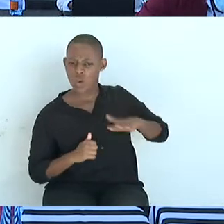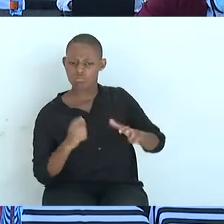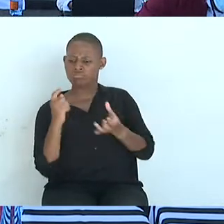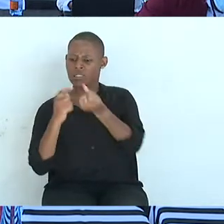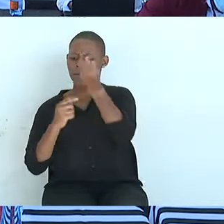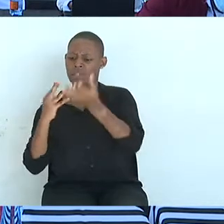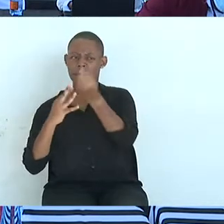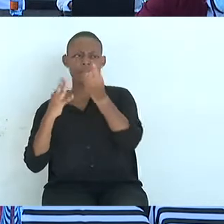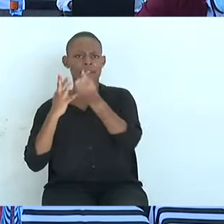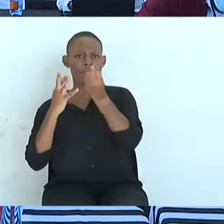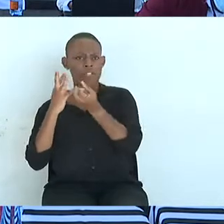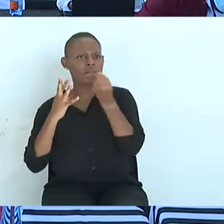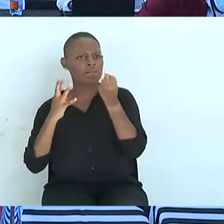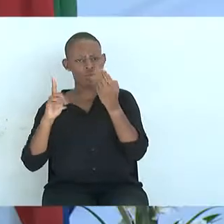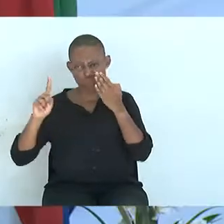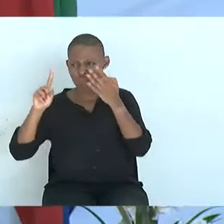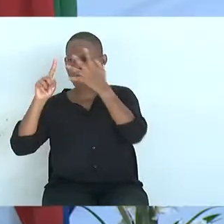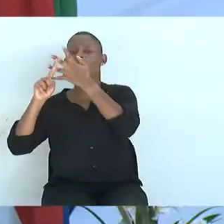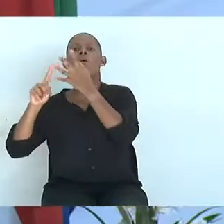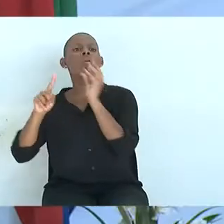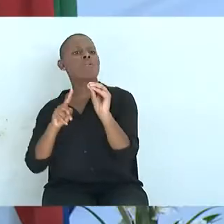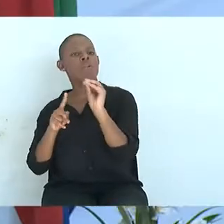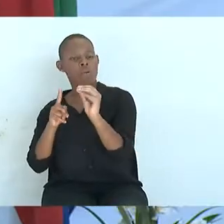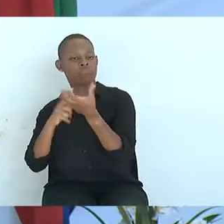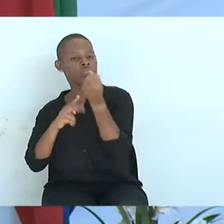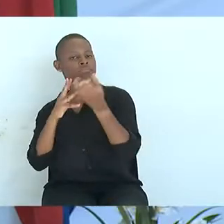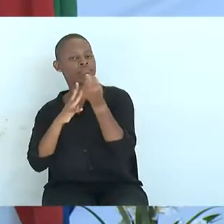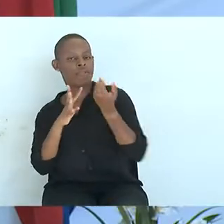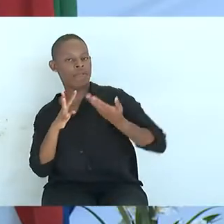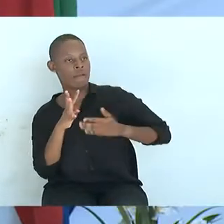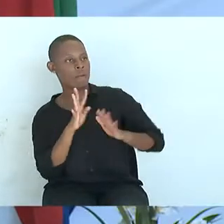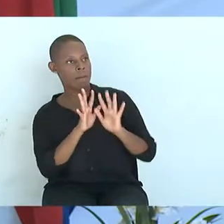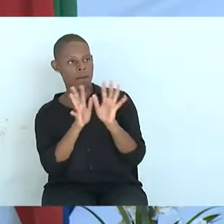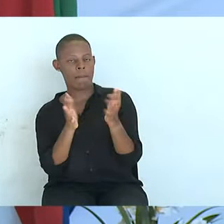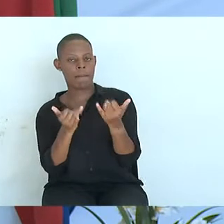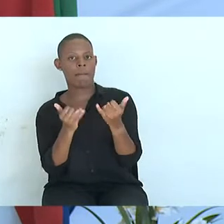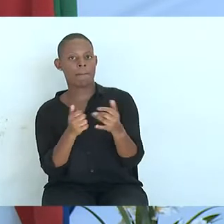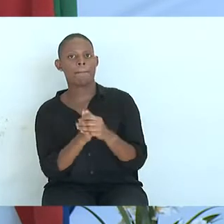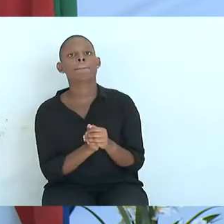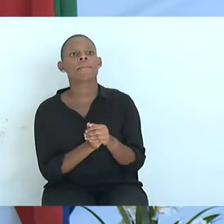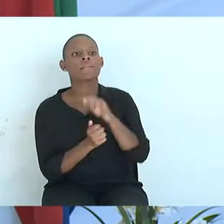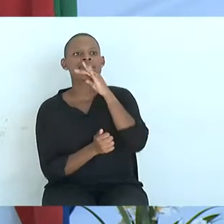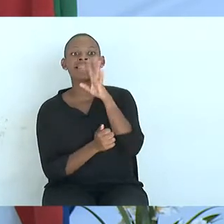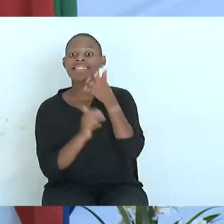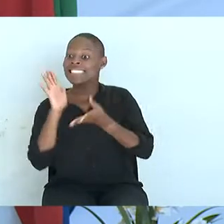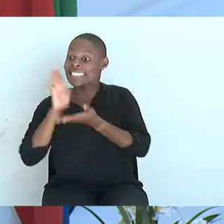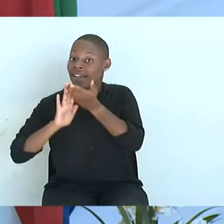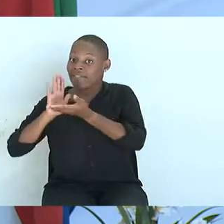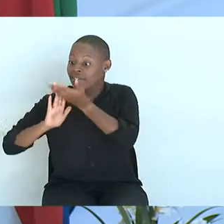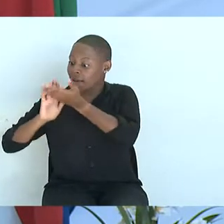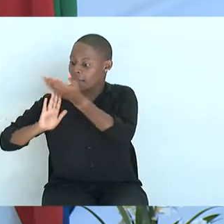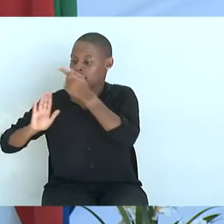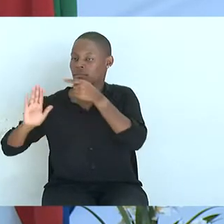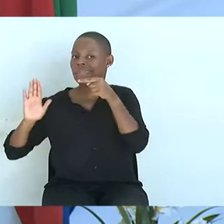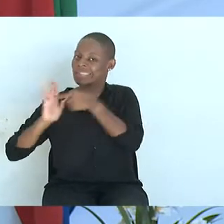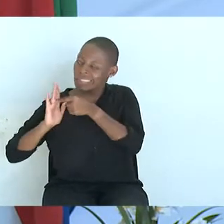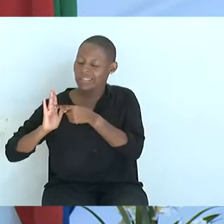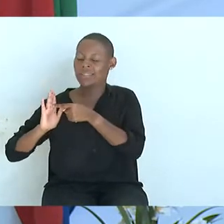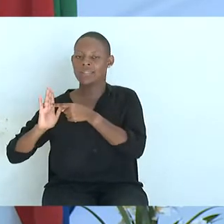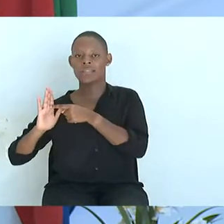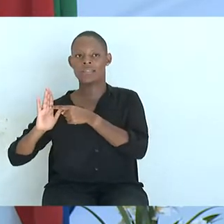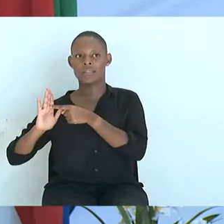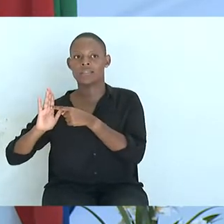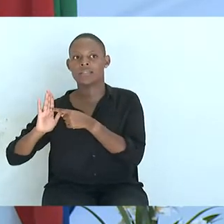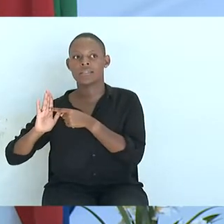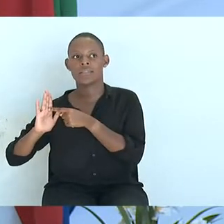the development of this Eastern Seaboard. And we're saying this development will impact